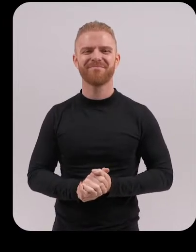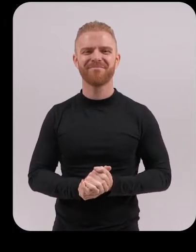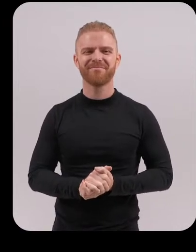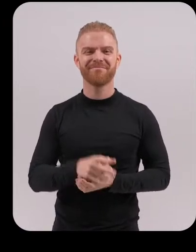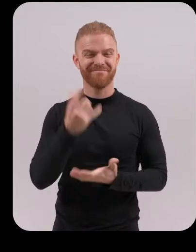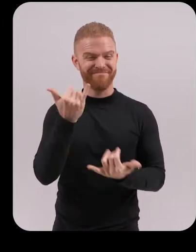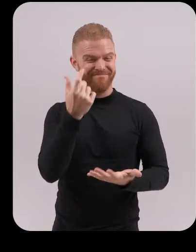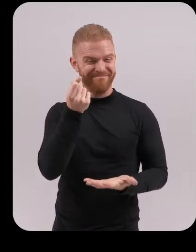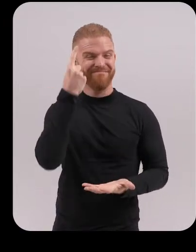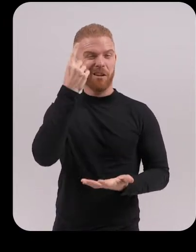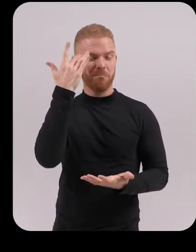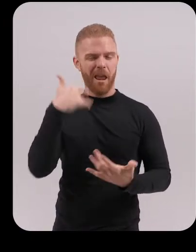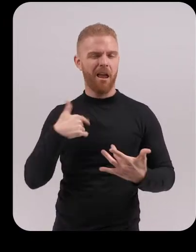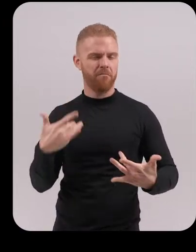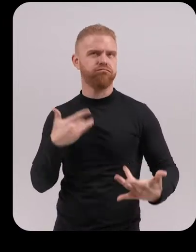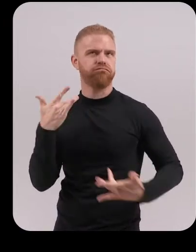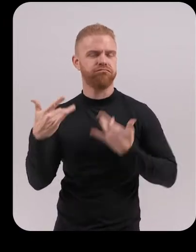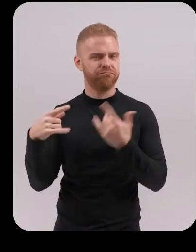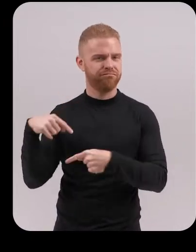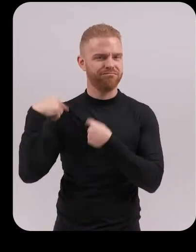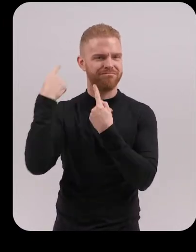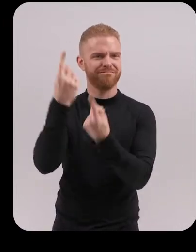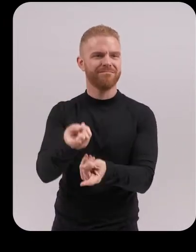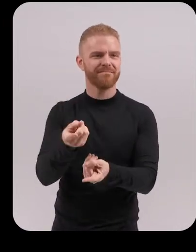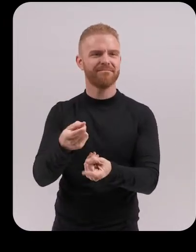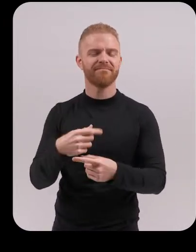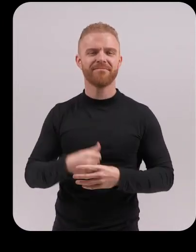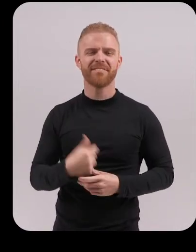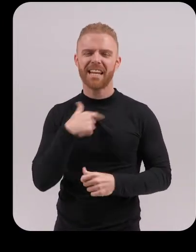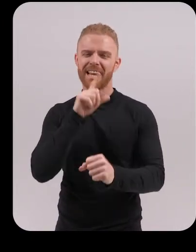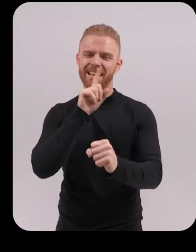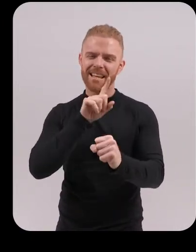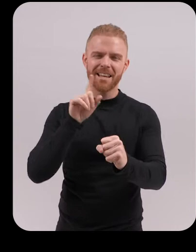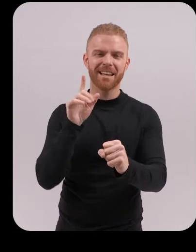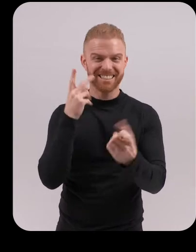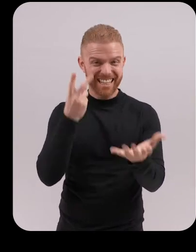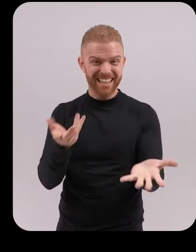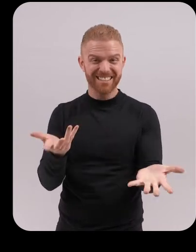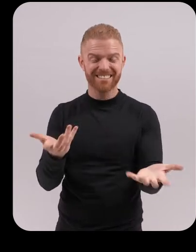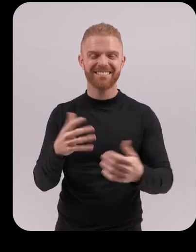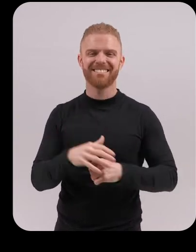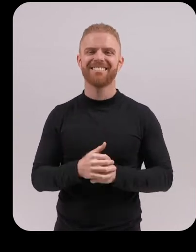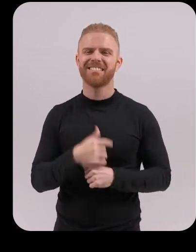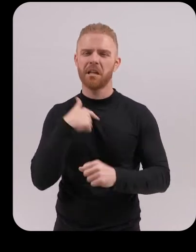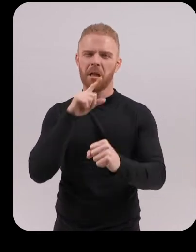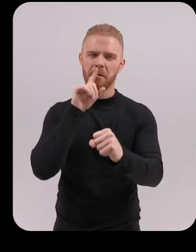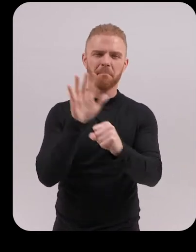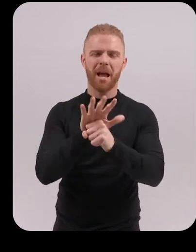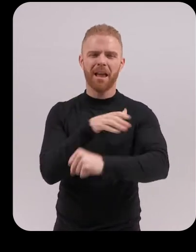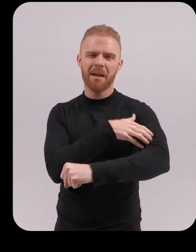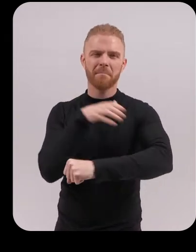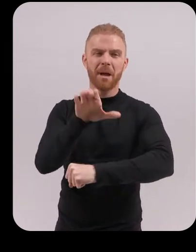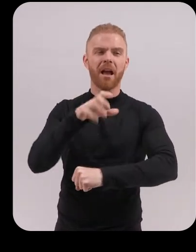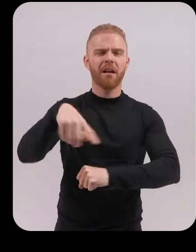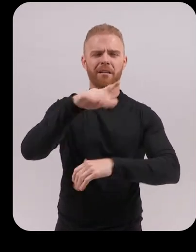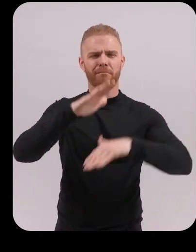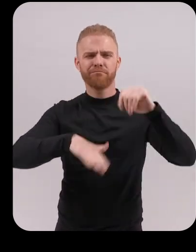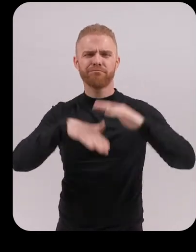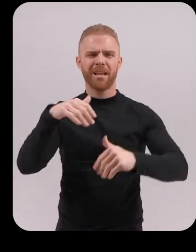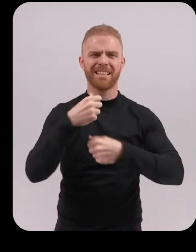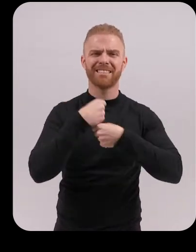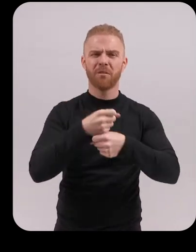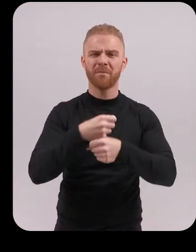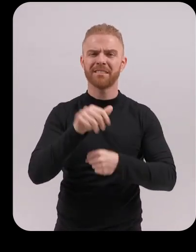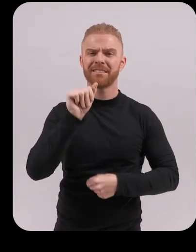Now you see why I'm so excited today? You see? We're committed to empowering you to build with